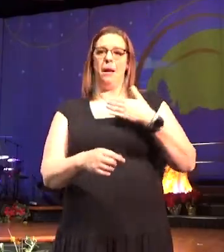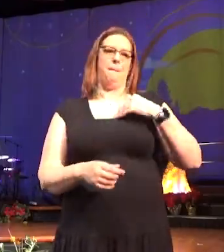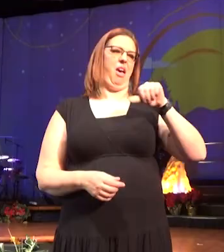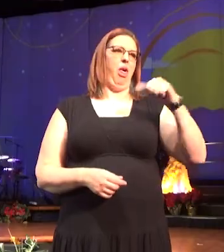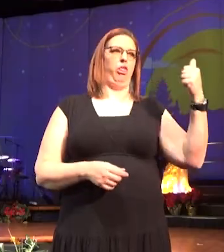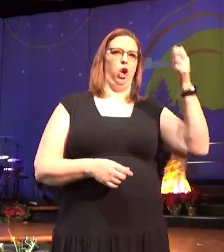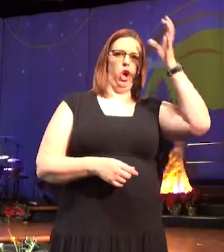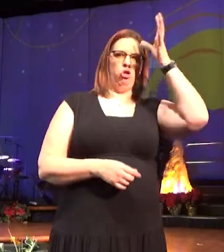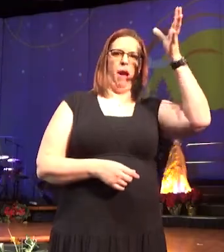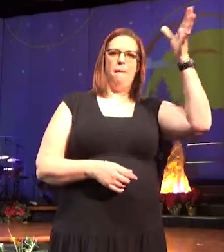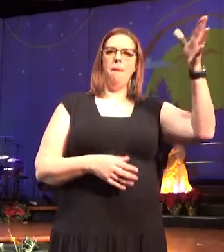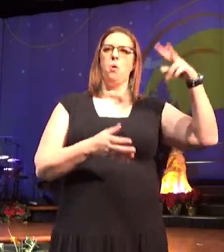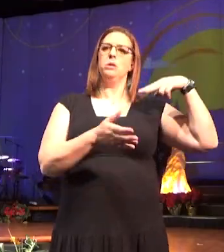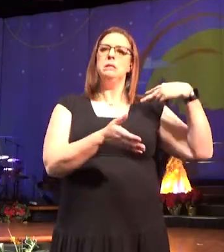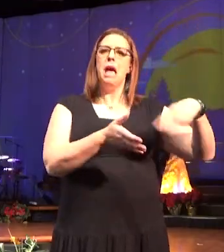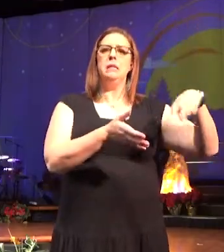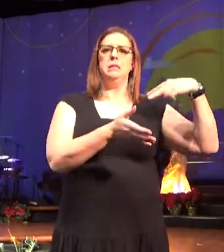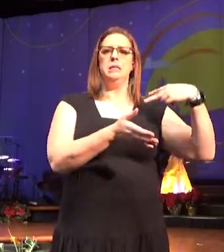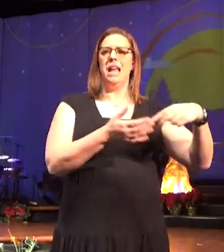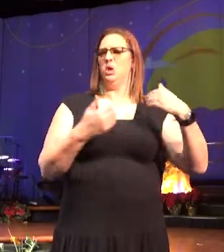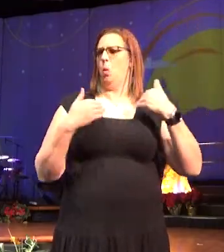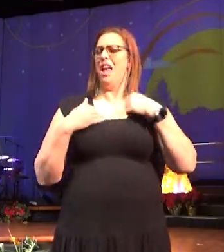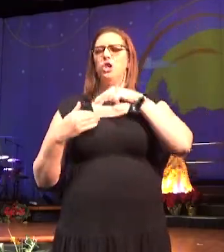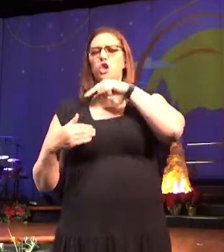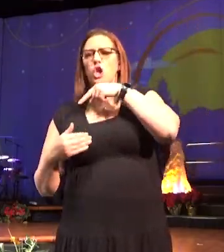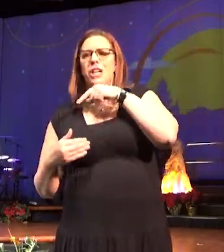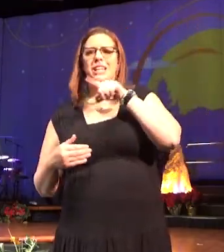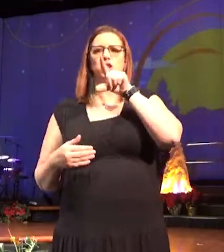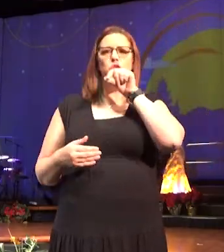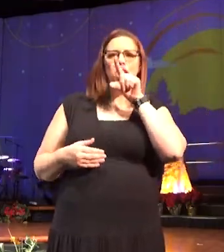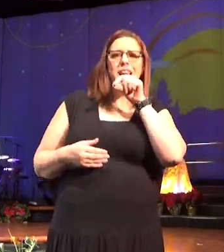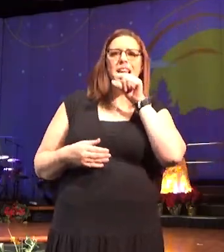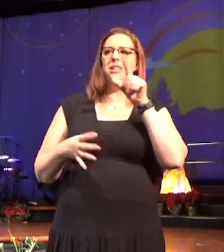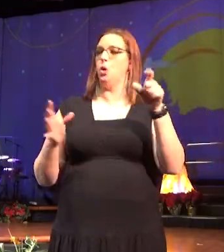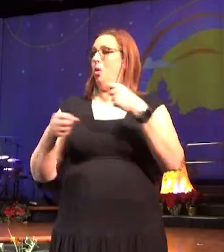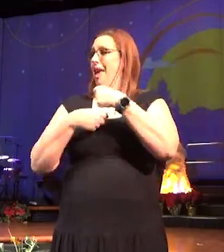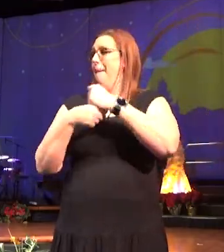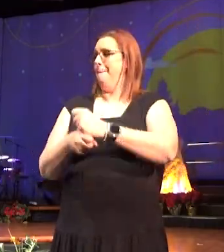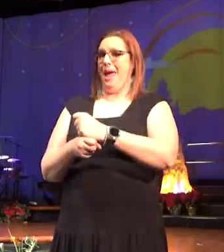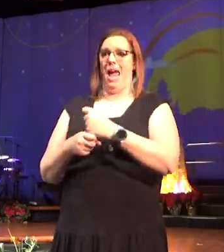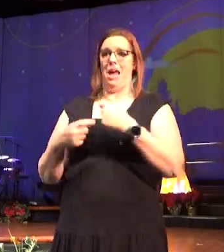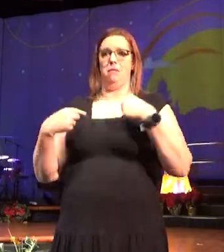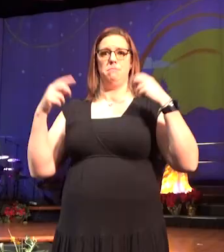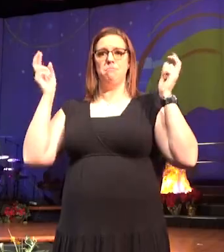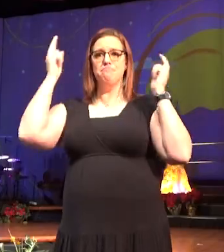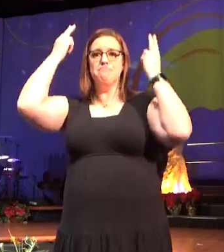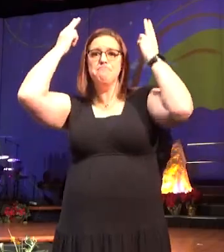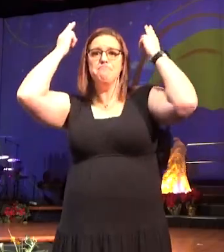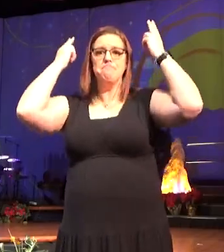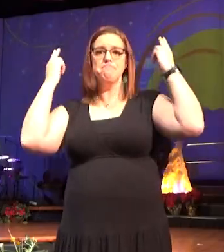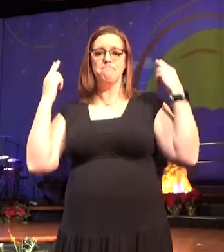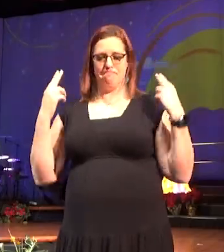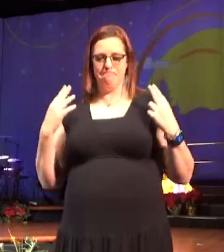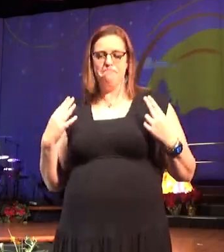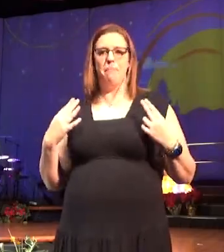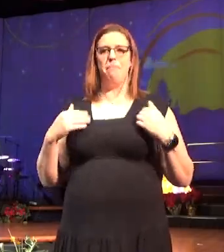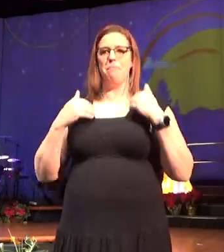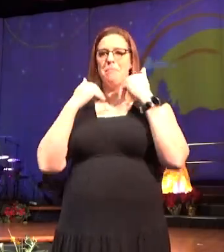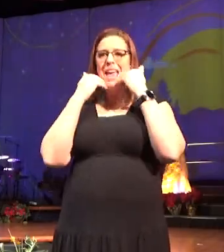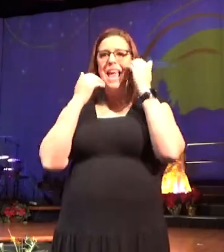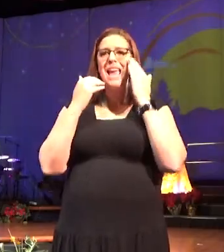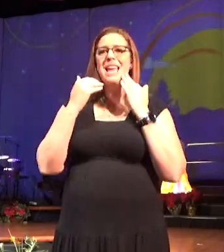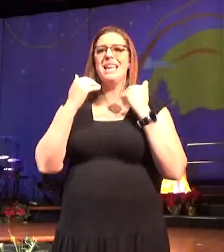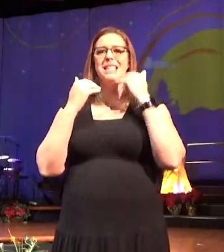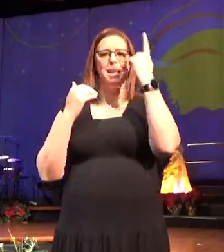dance. And we had turkeys and chickens, so they made me these bustles. They fixed me up and they painted my